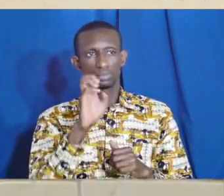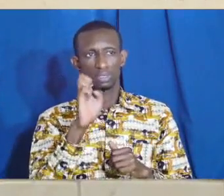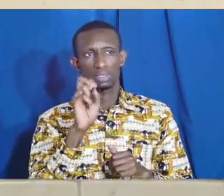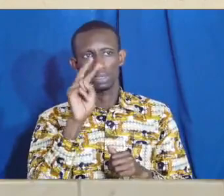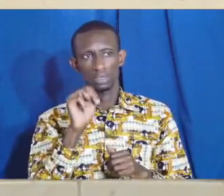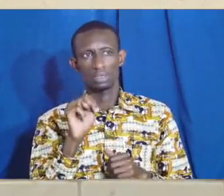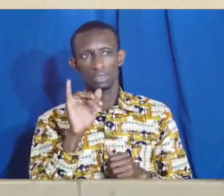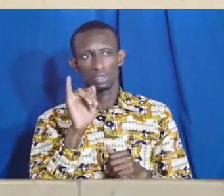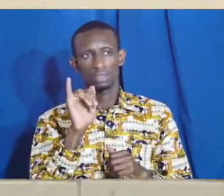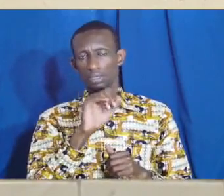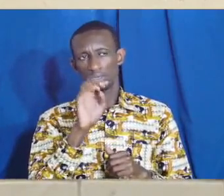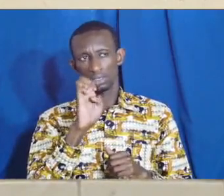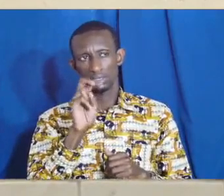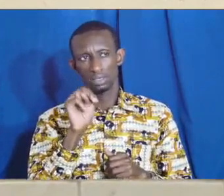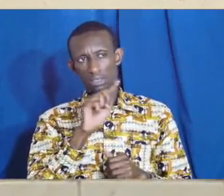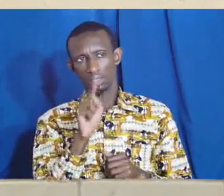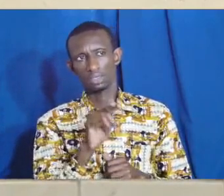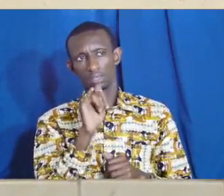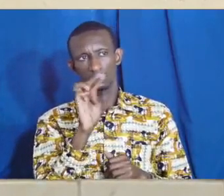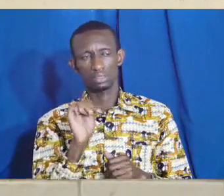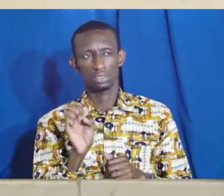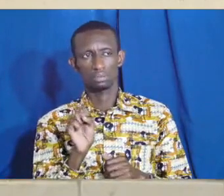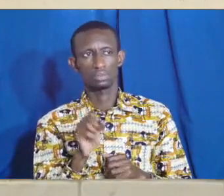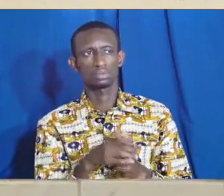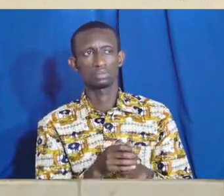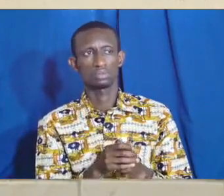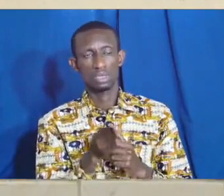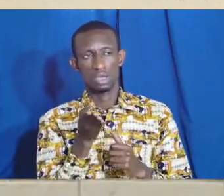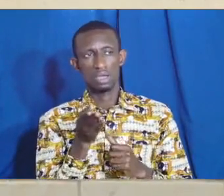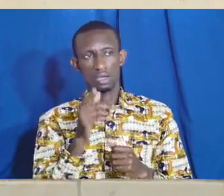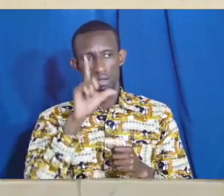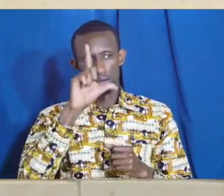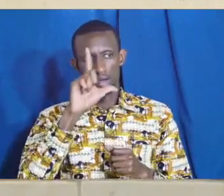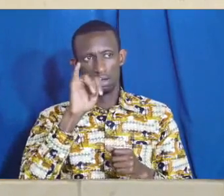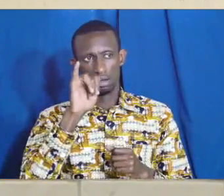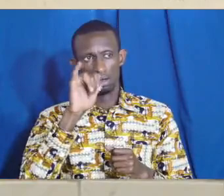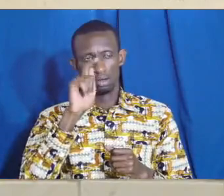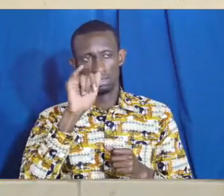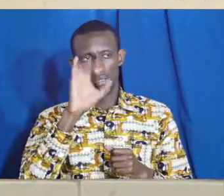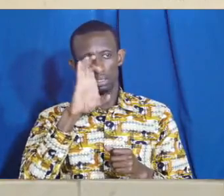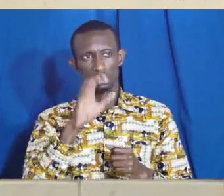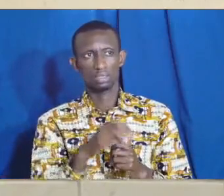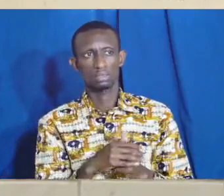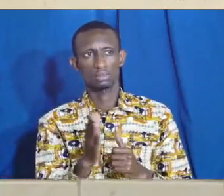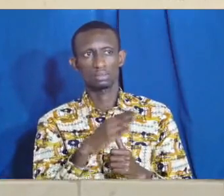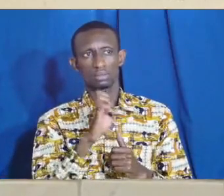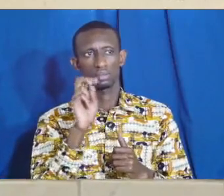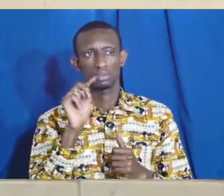retic enzymes. These retic enzymes are produced by the